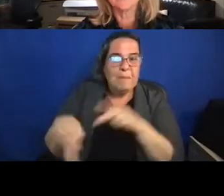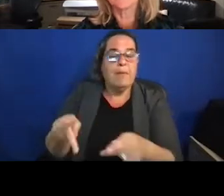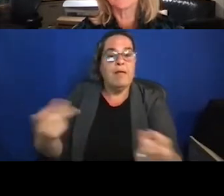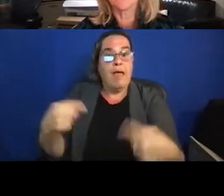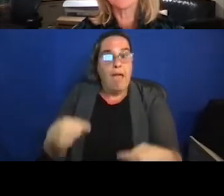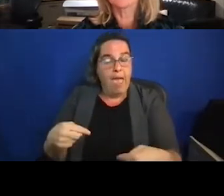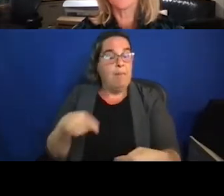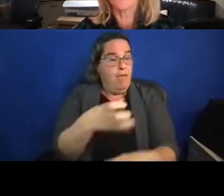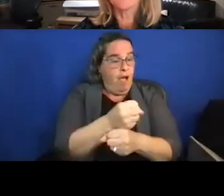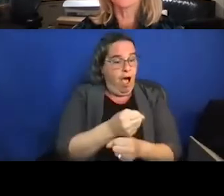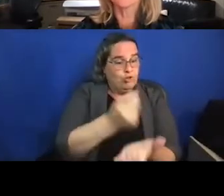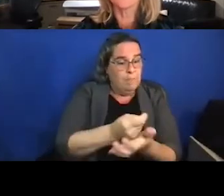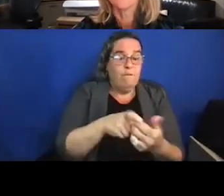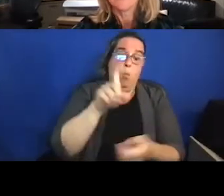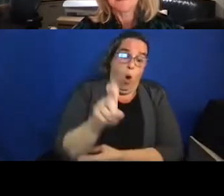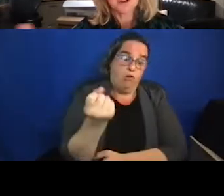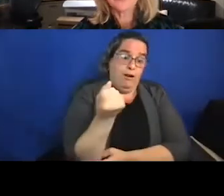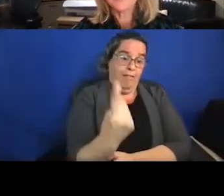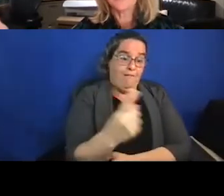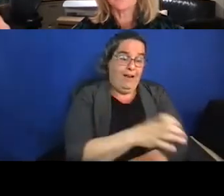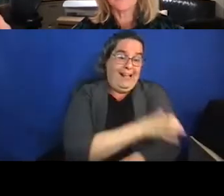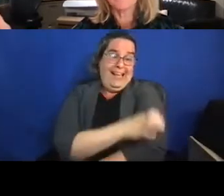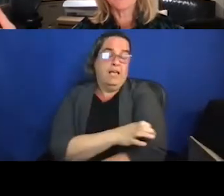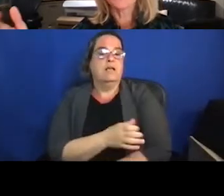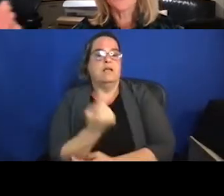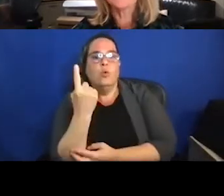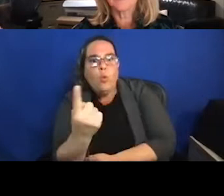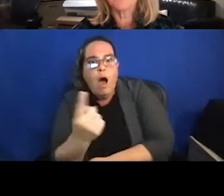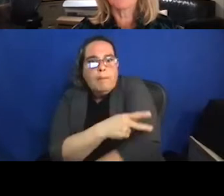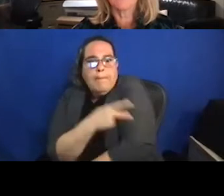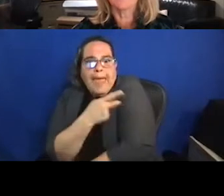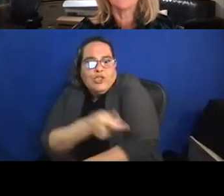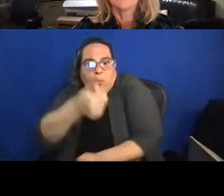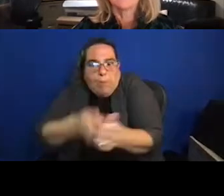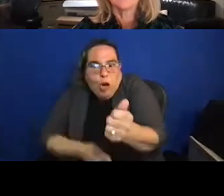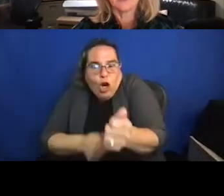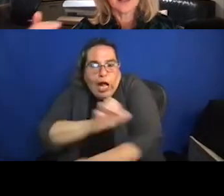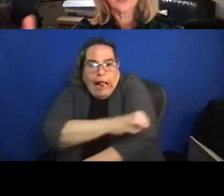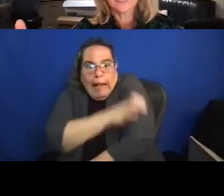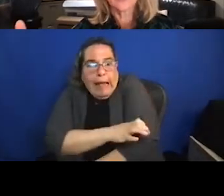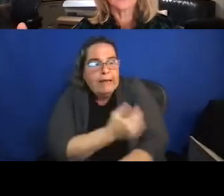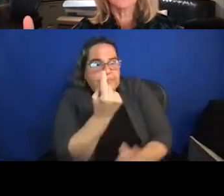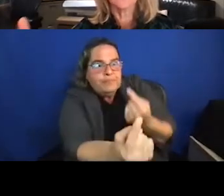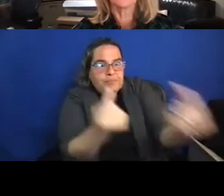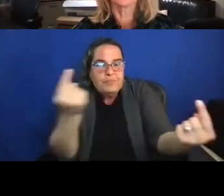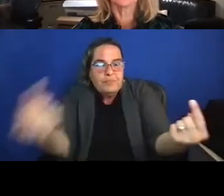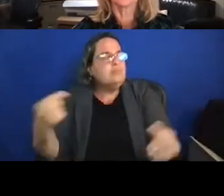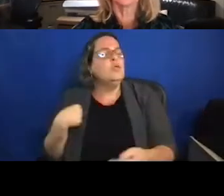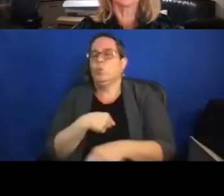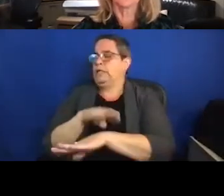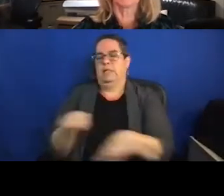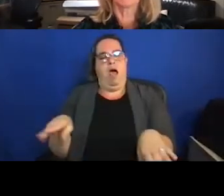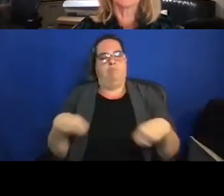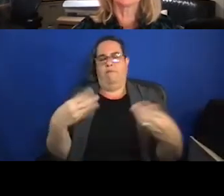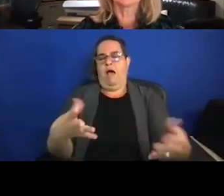care is in the United States and Massachusetts, 111 people came in, and 155